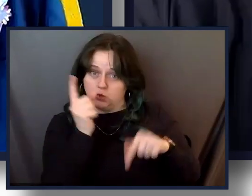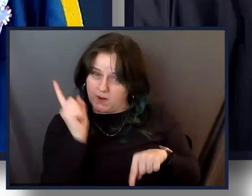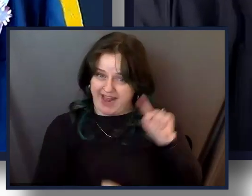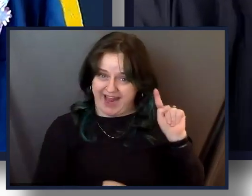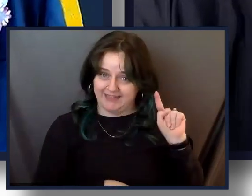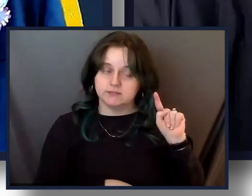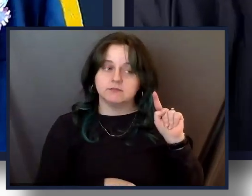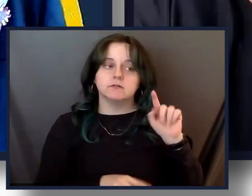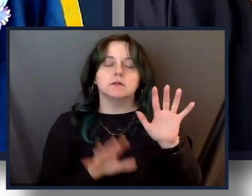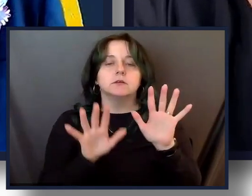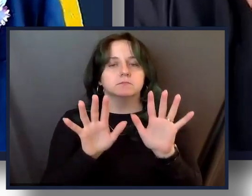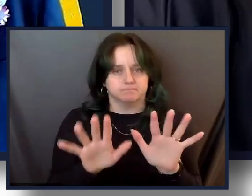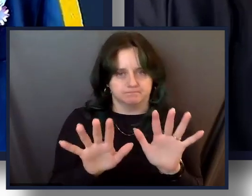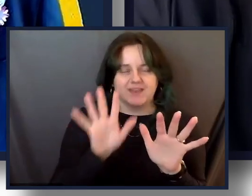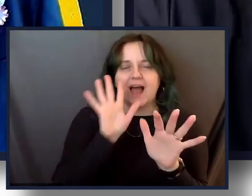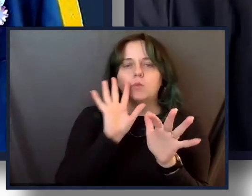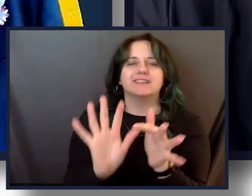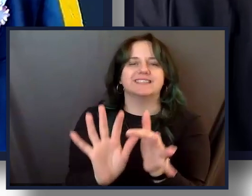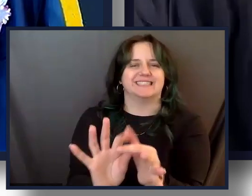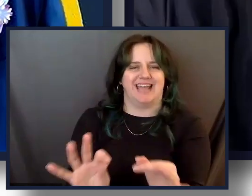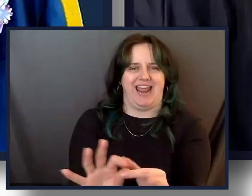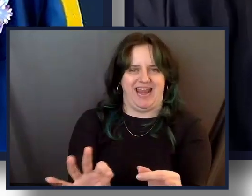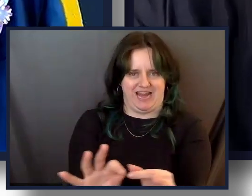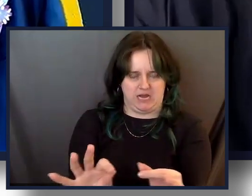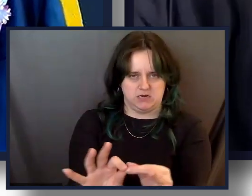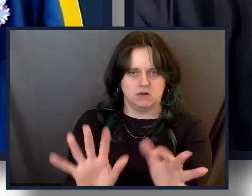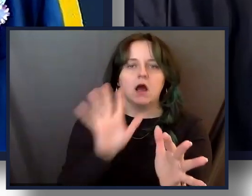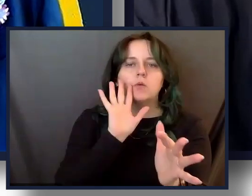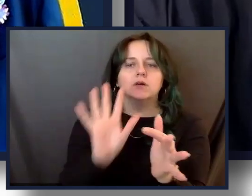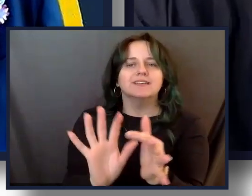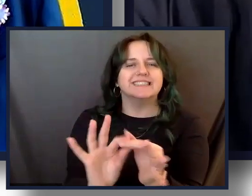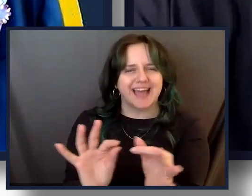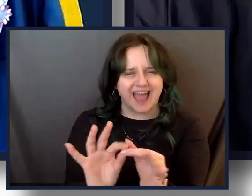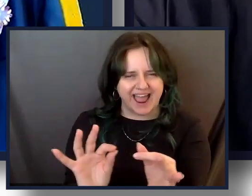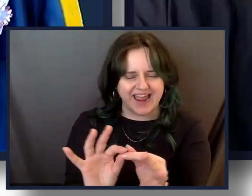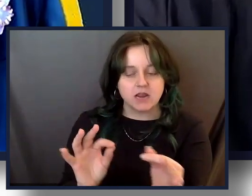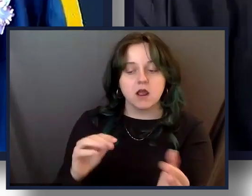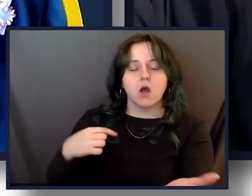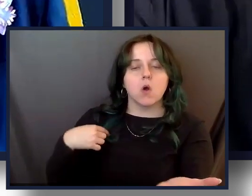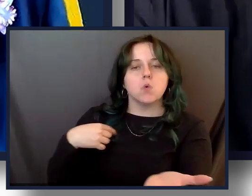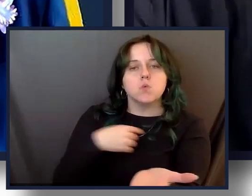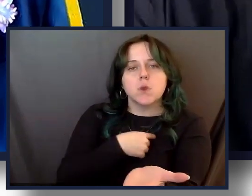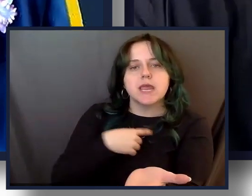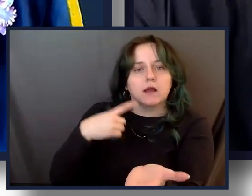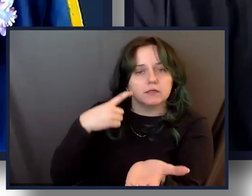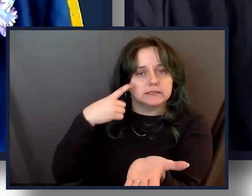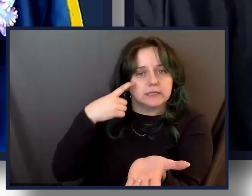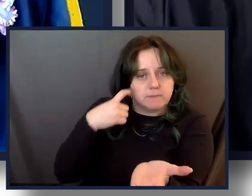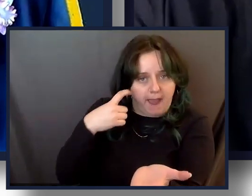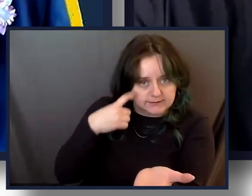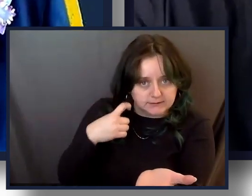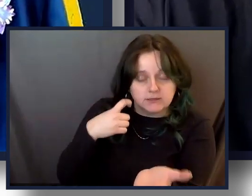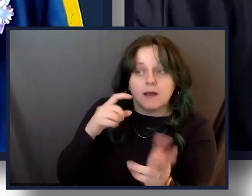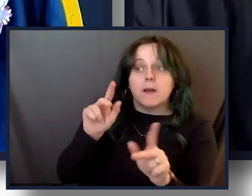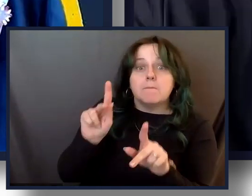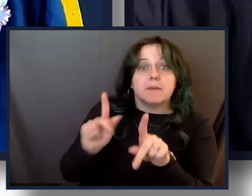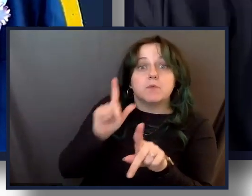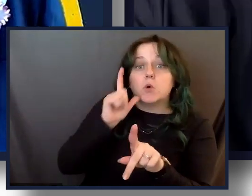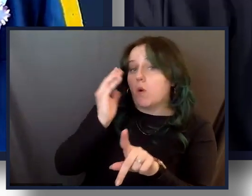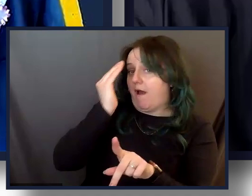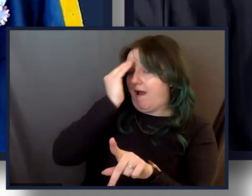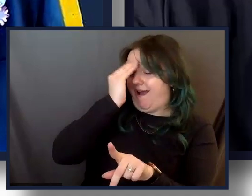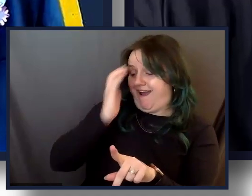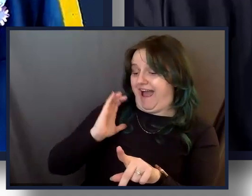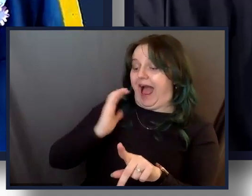me qualify. I suspect people who are familiar with the model